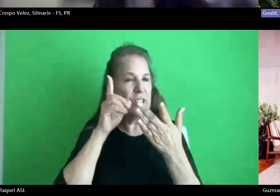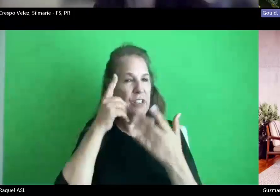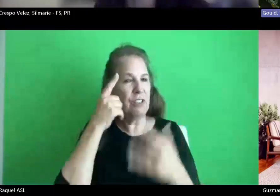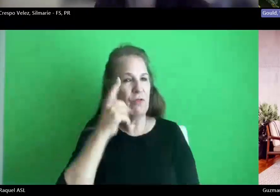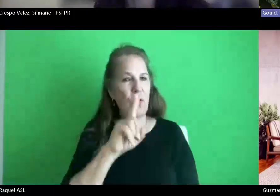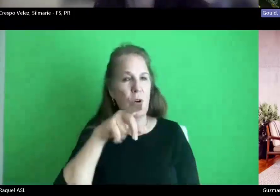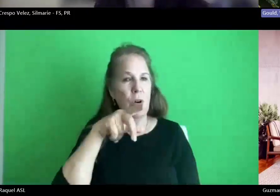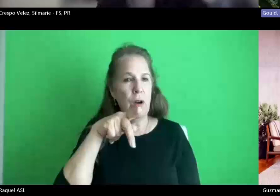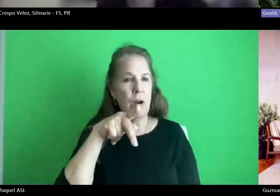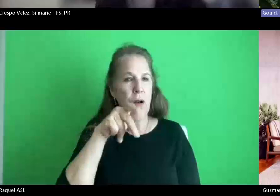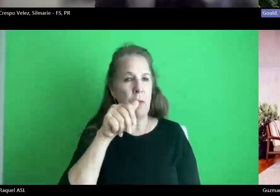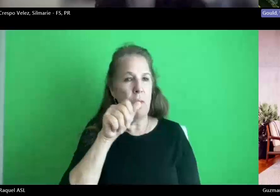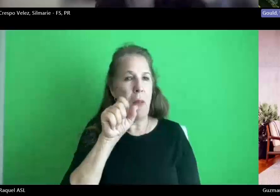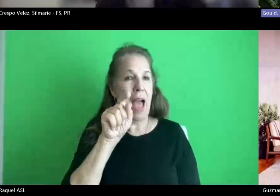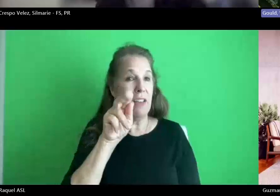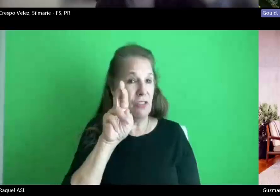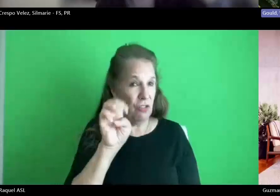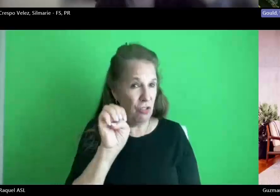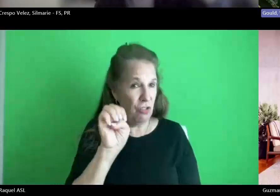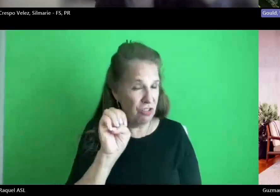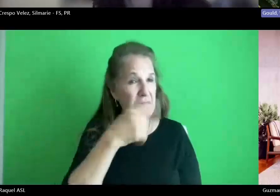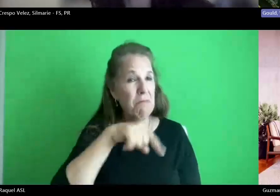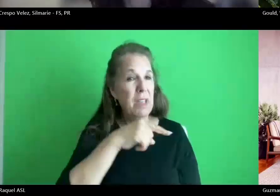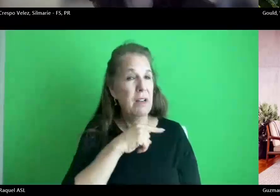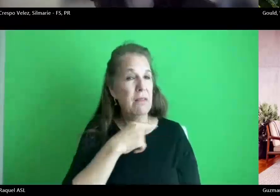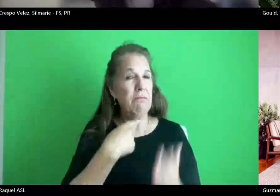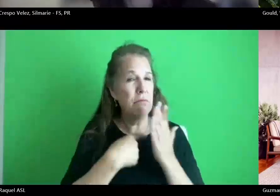conversation in that group, trying to